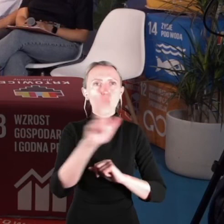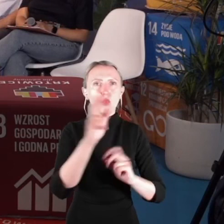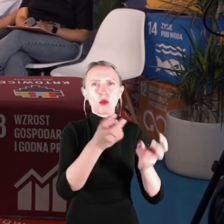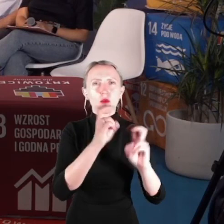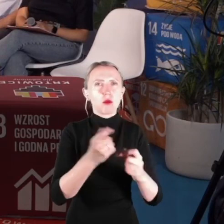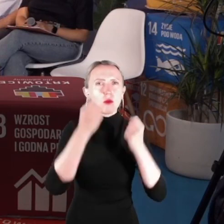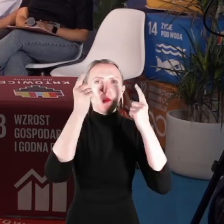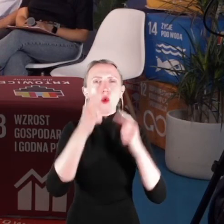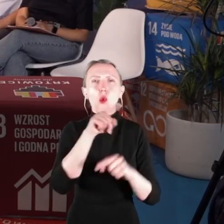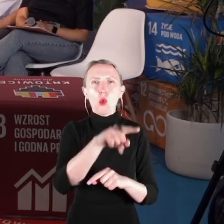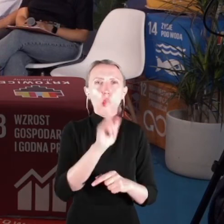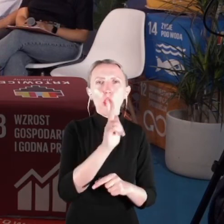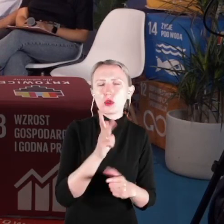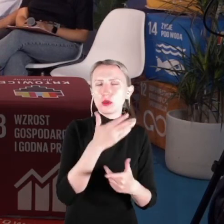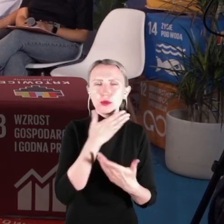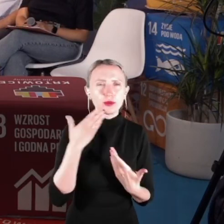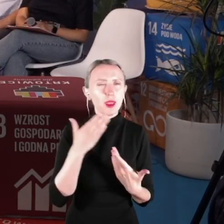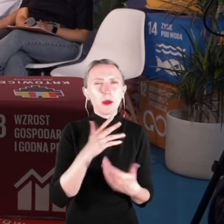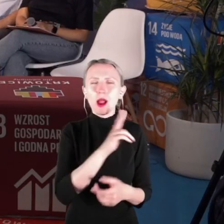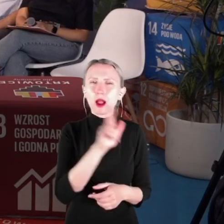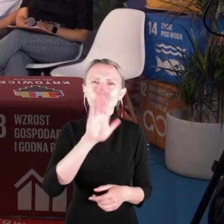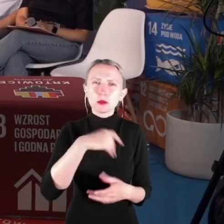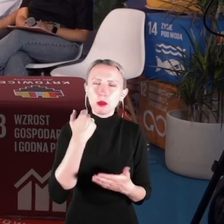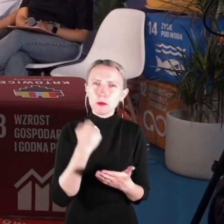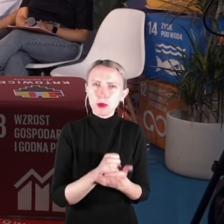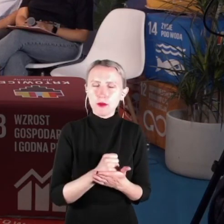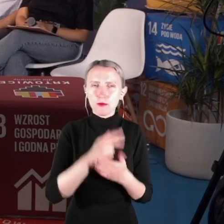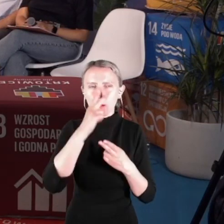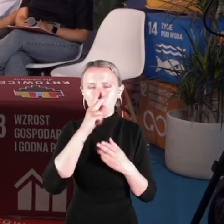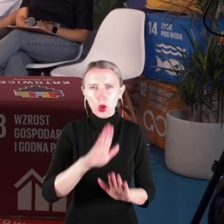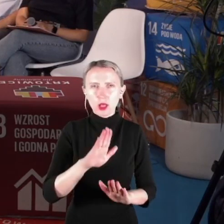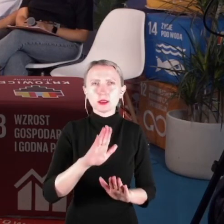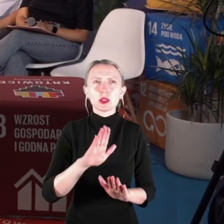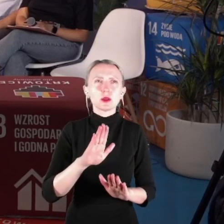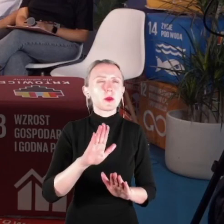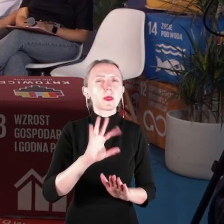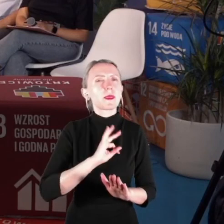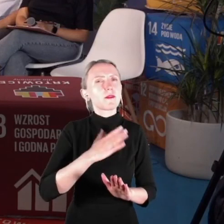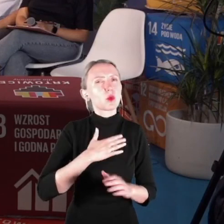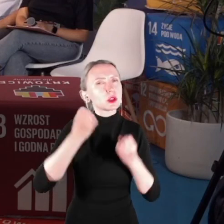rights of the cultural expression in any way, shape, or form. There's no way that anybody can be